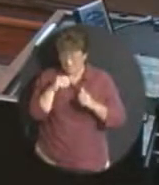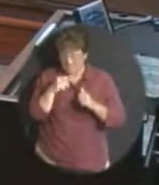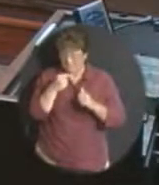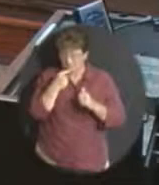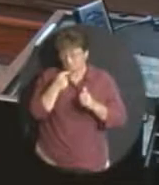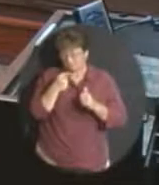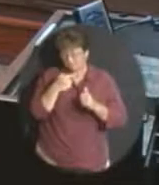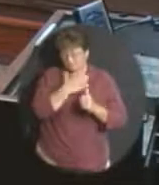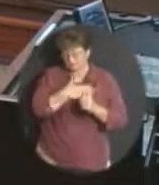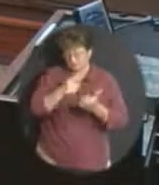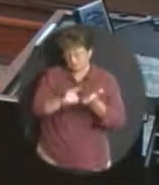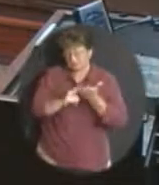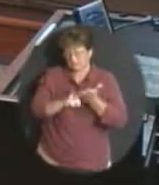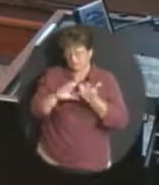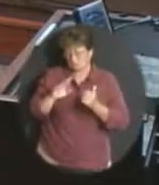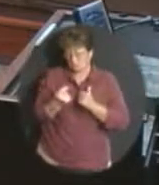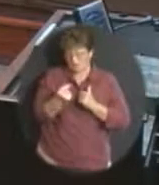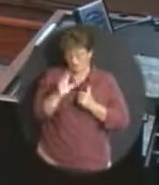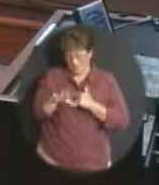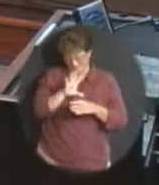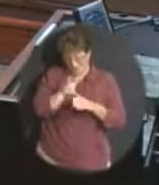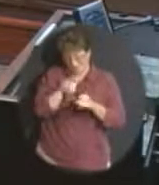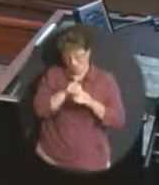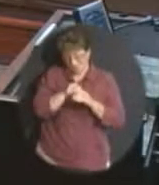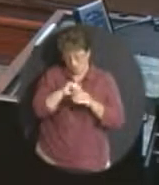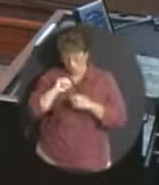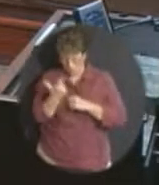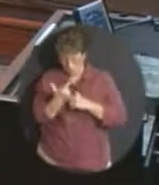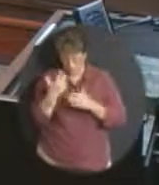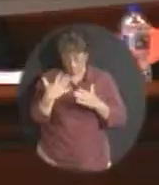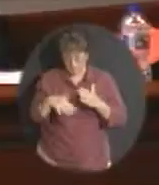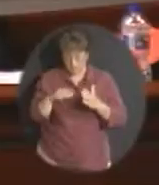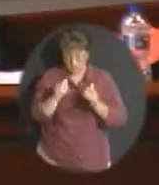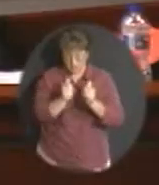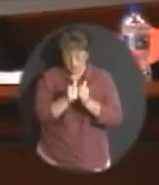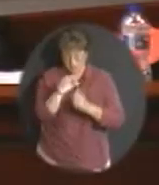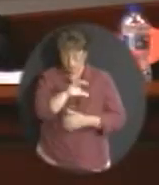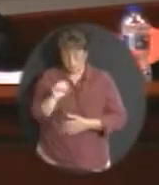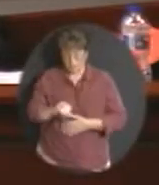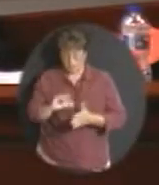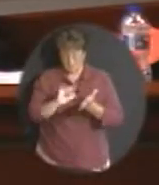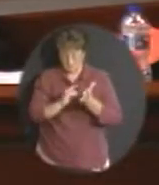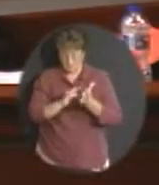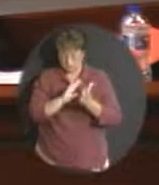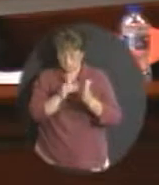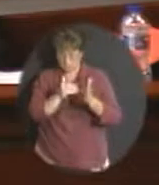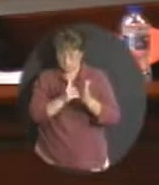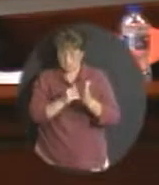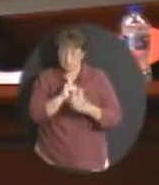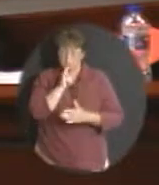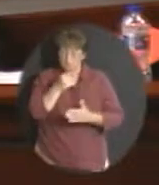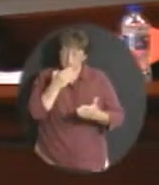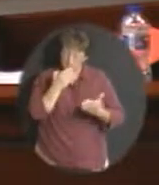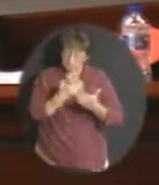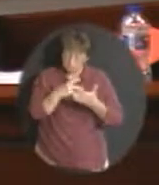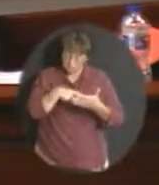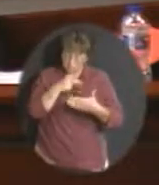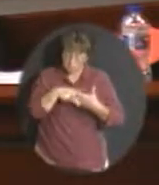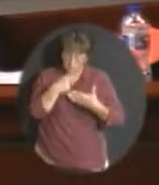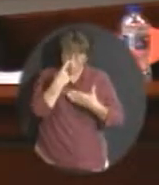the relationship we have with the Olathe Medical Center? It's really a tremendous program for our district in terms